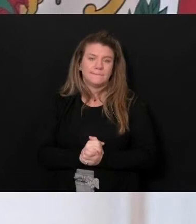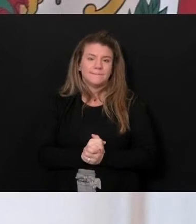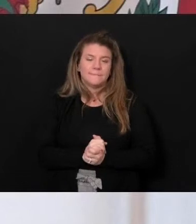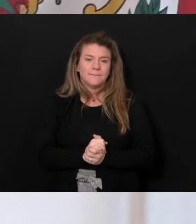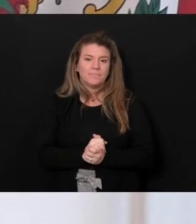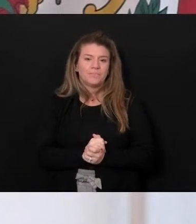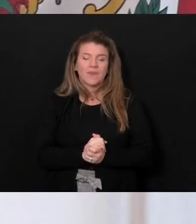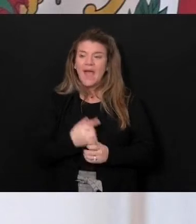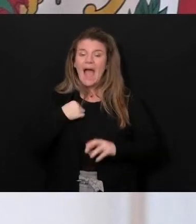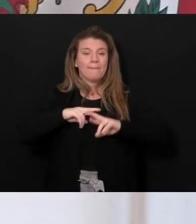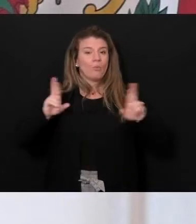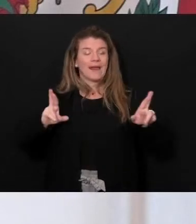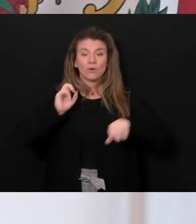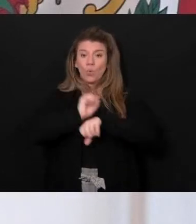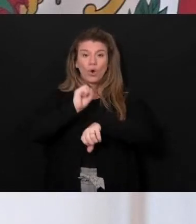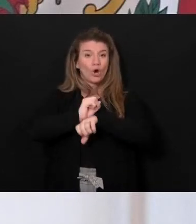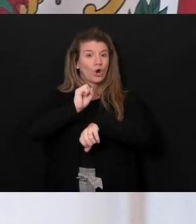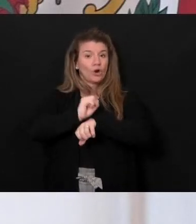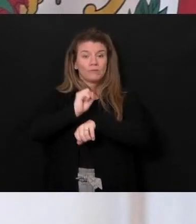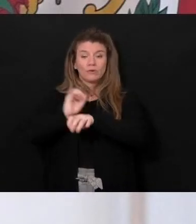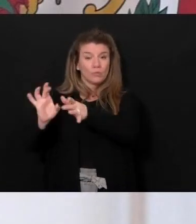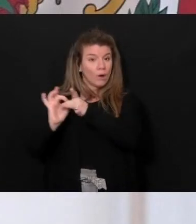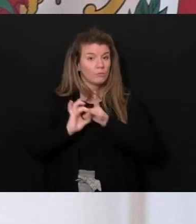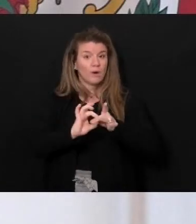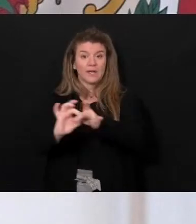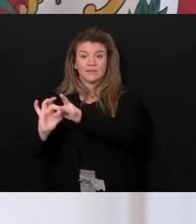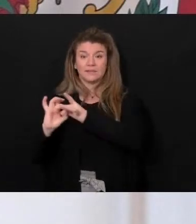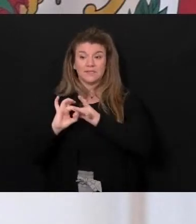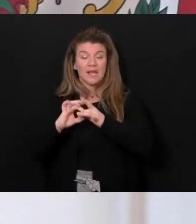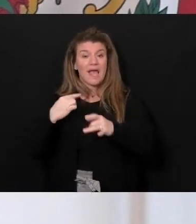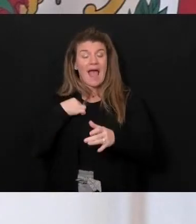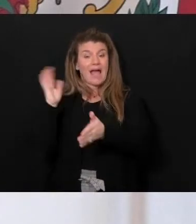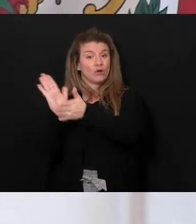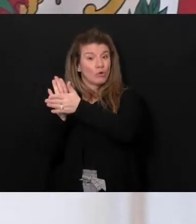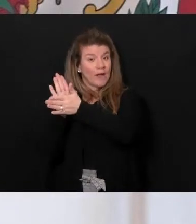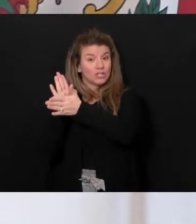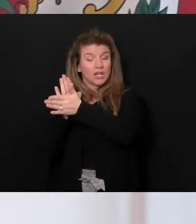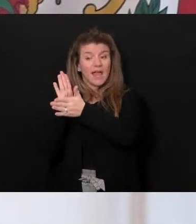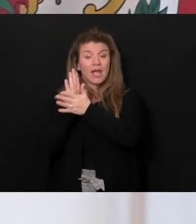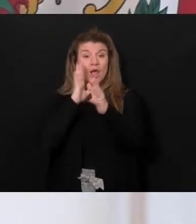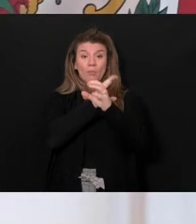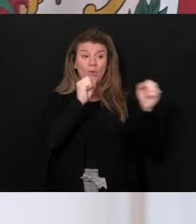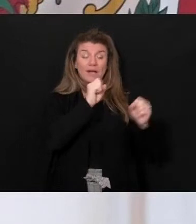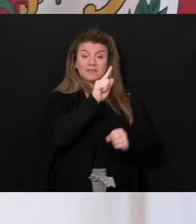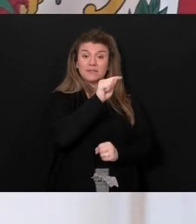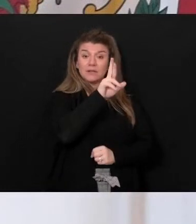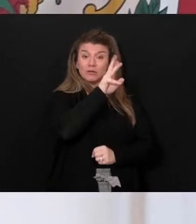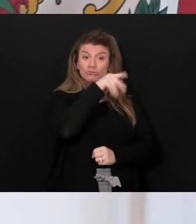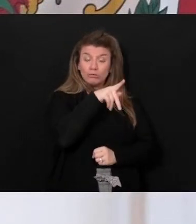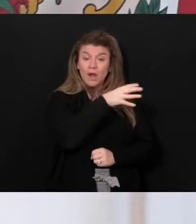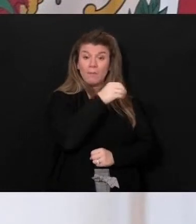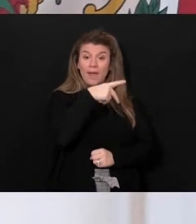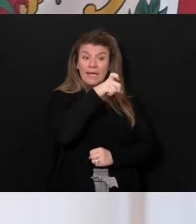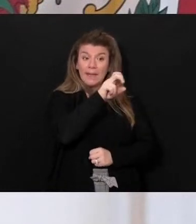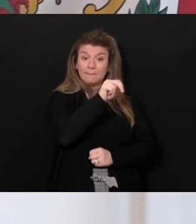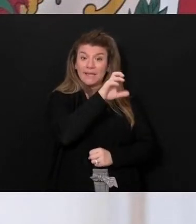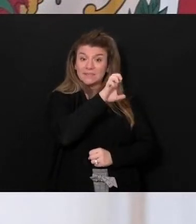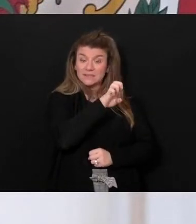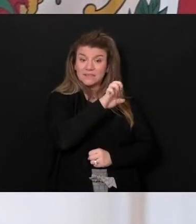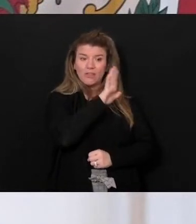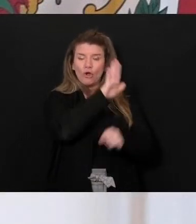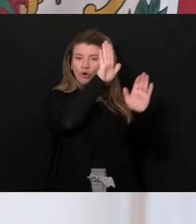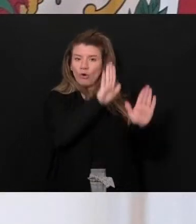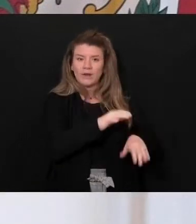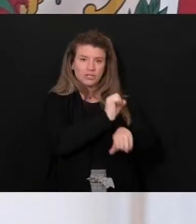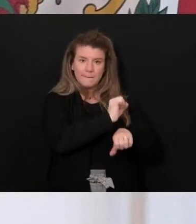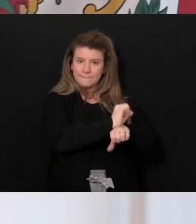I'll stand ready to work with them in every way. I congratulate, President Trump and Vice President Pence, on a great